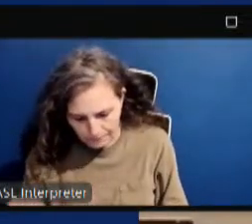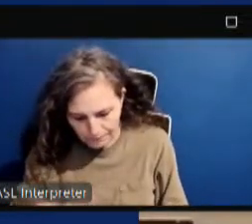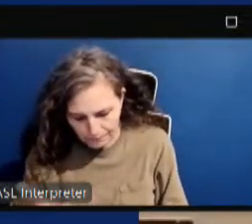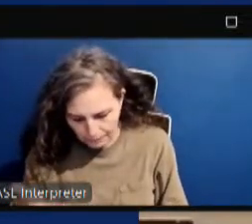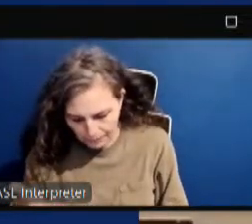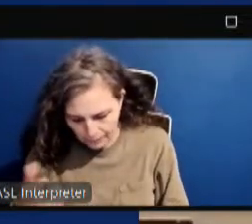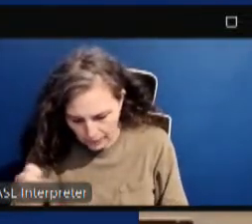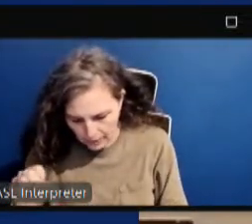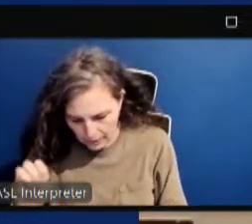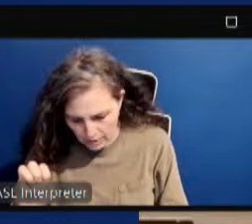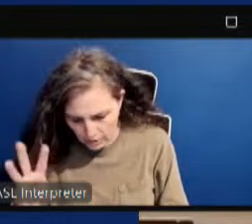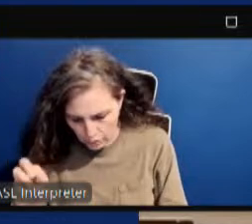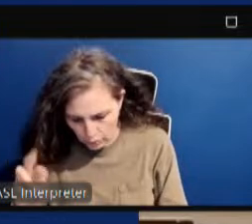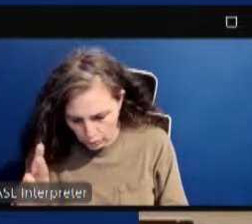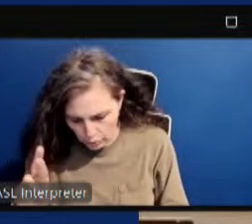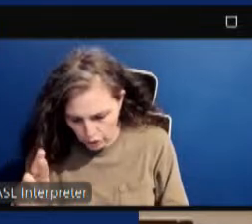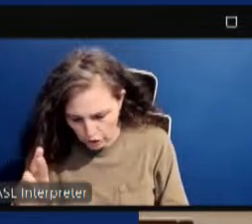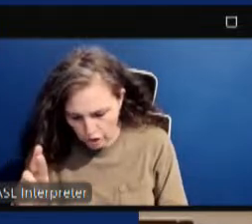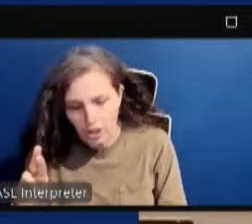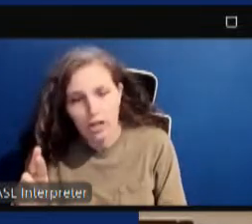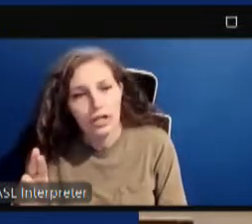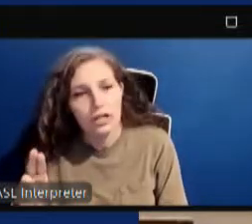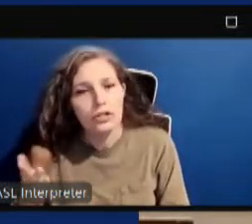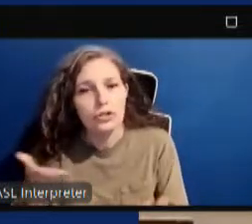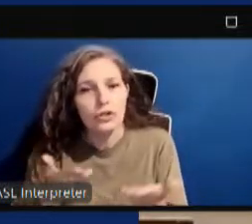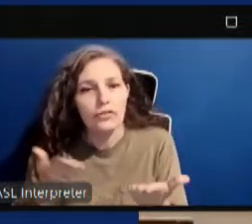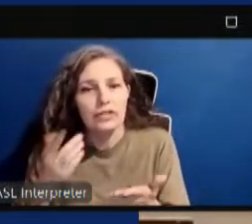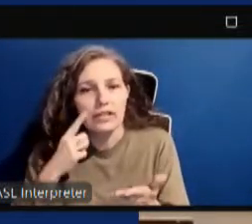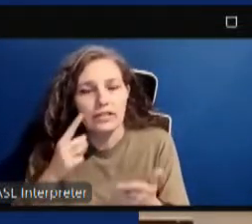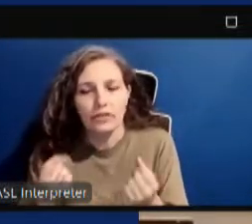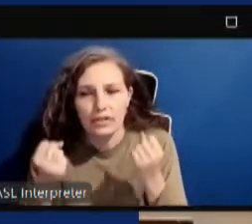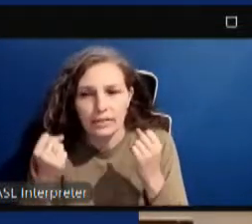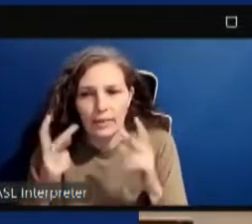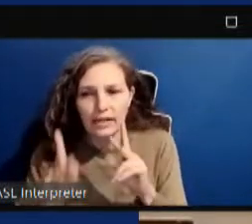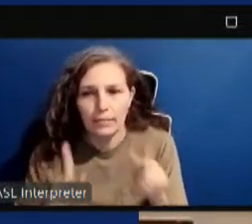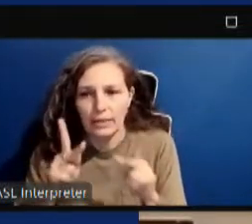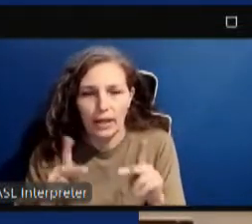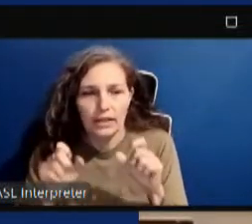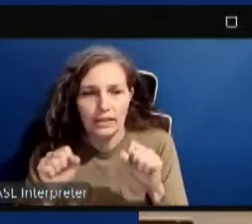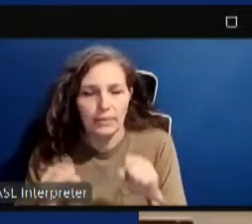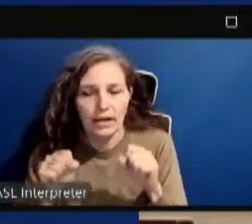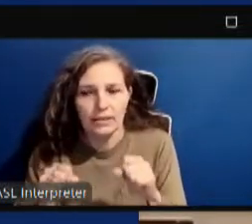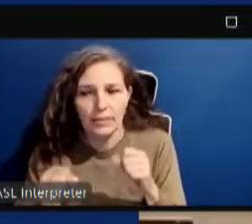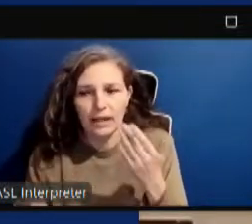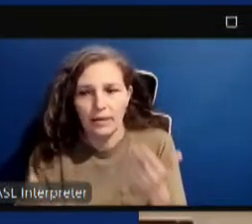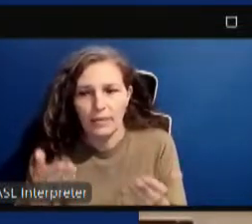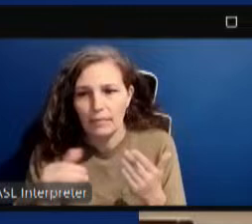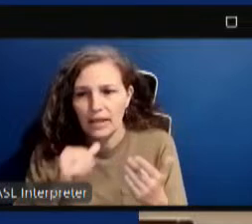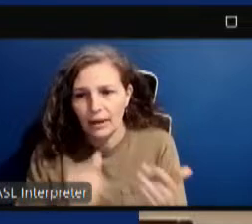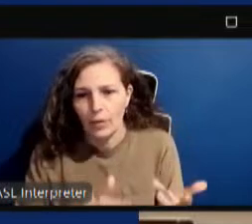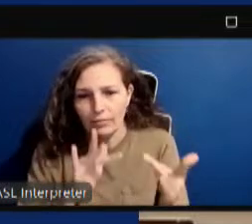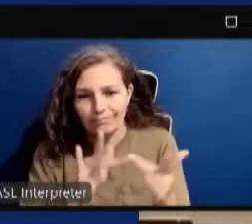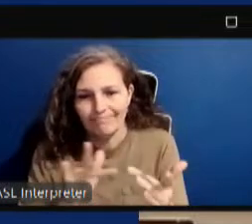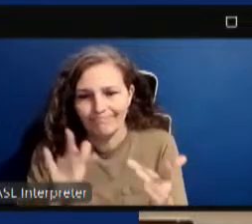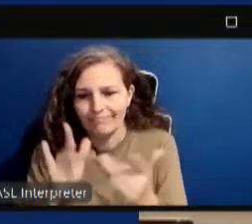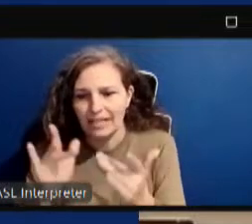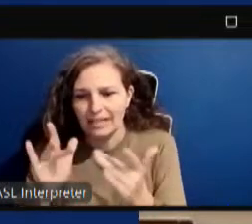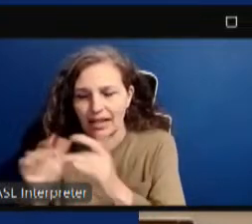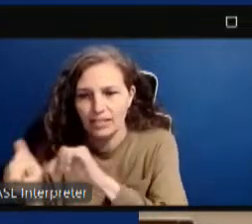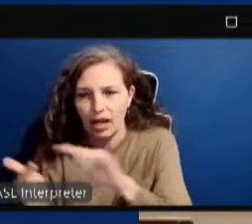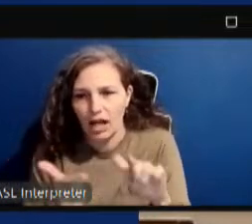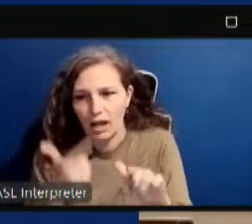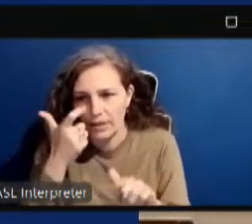sewer services to as many people as possible. That may not reach everyone because we do have some